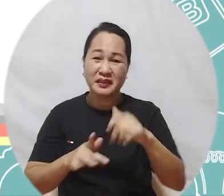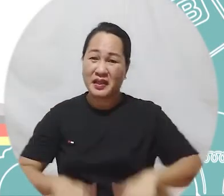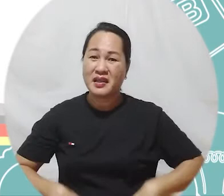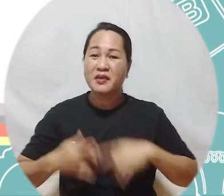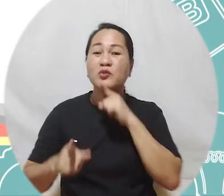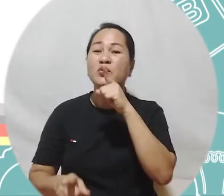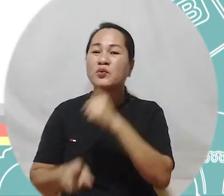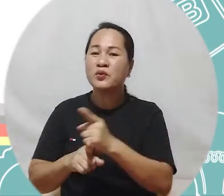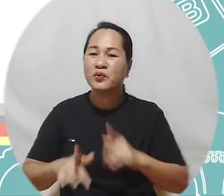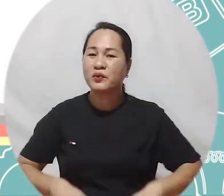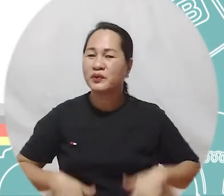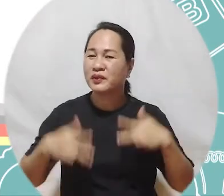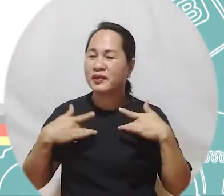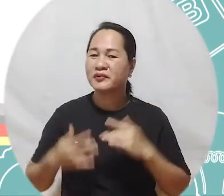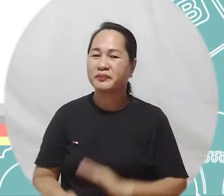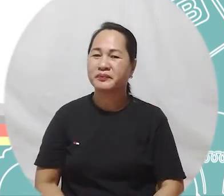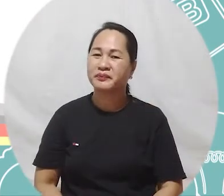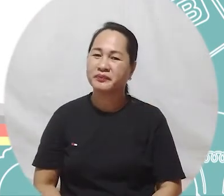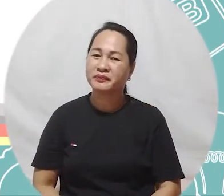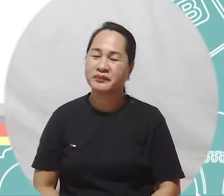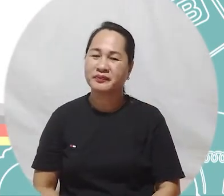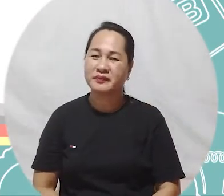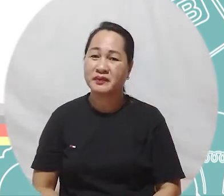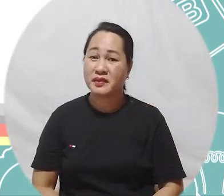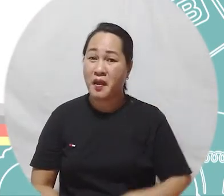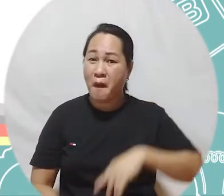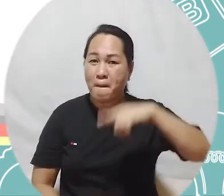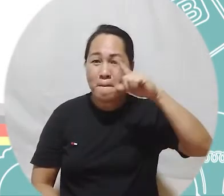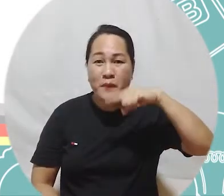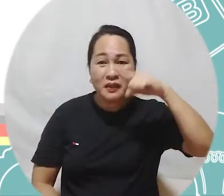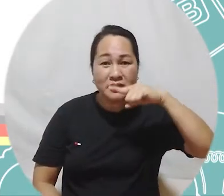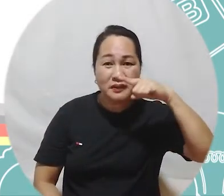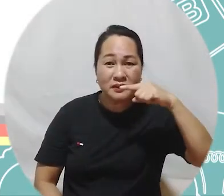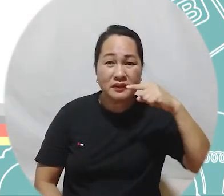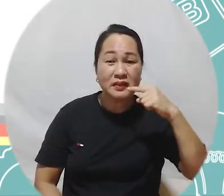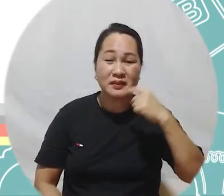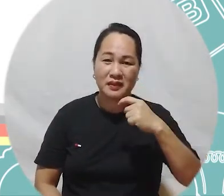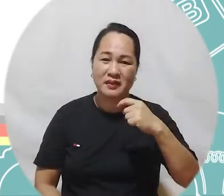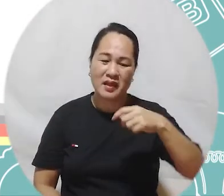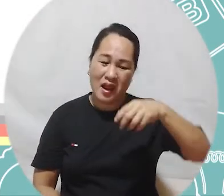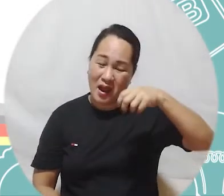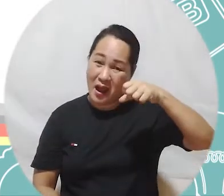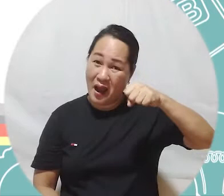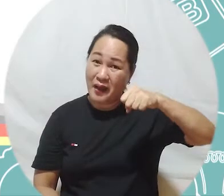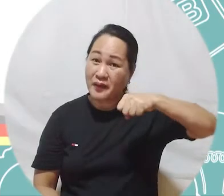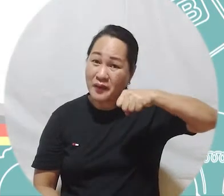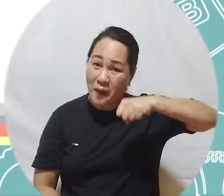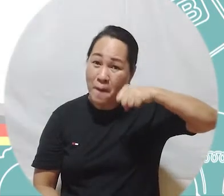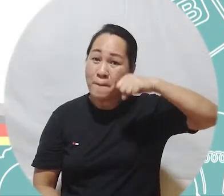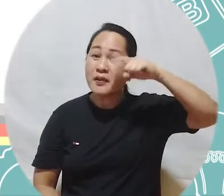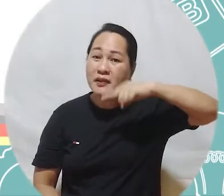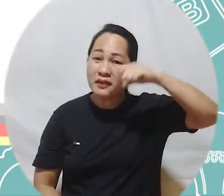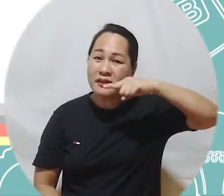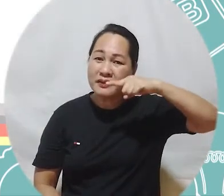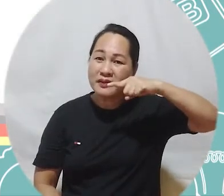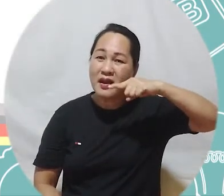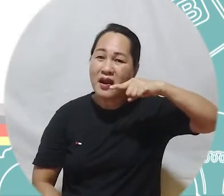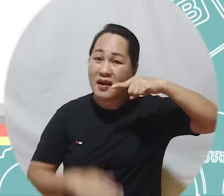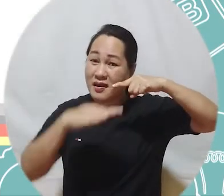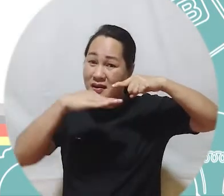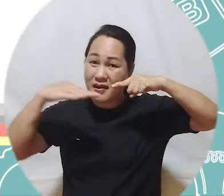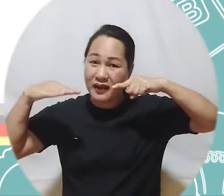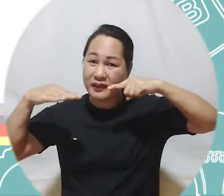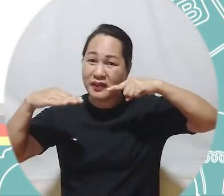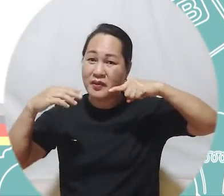That's nice! How about this one? When we brush our teeth, we should hold our toothbrush properly and at the